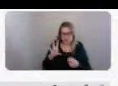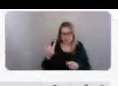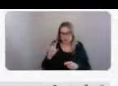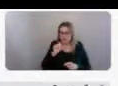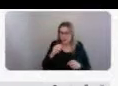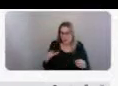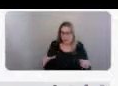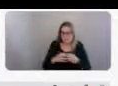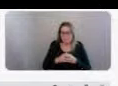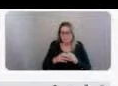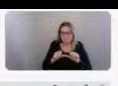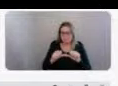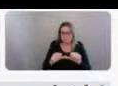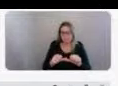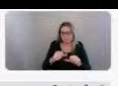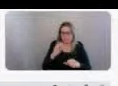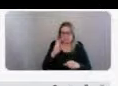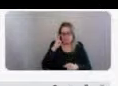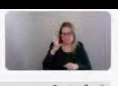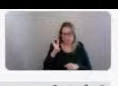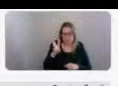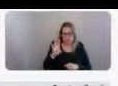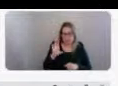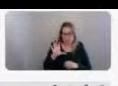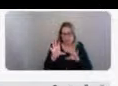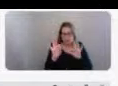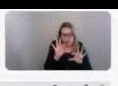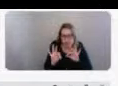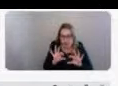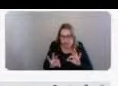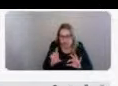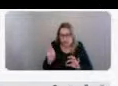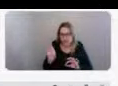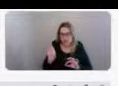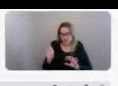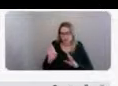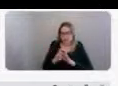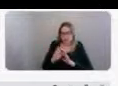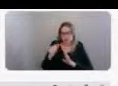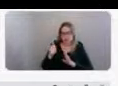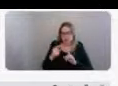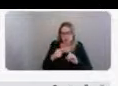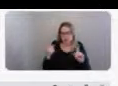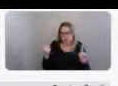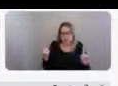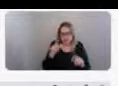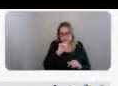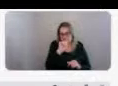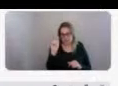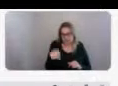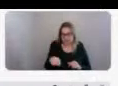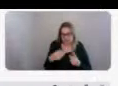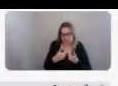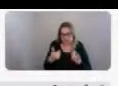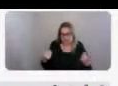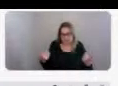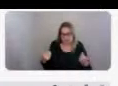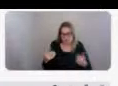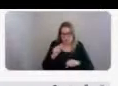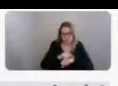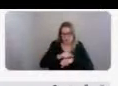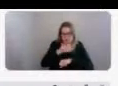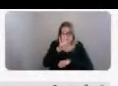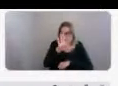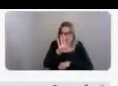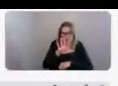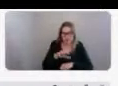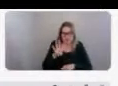contiguous made up of cherry-picked republican-leaning suburbs from opposite ends of tucson separated by a mountain range and